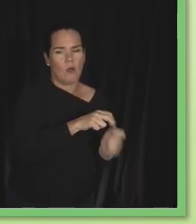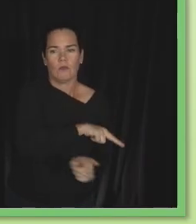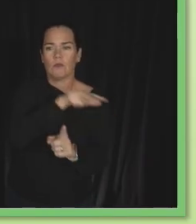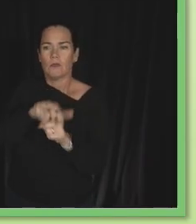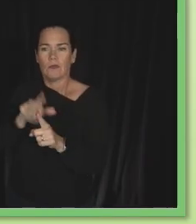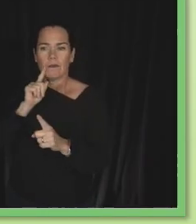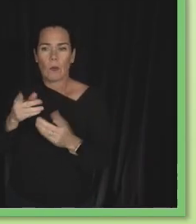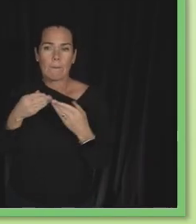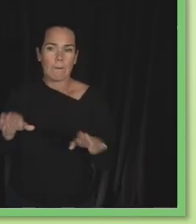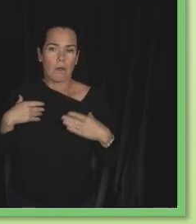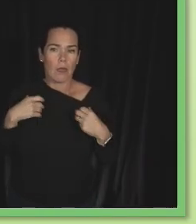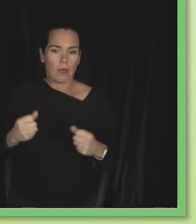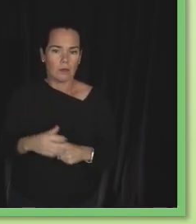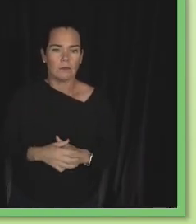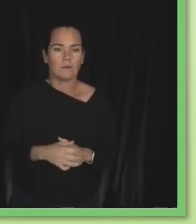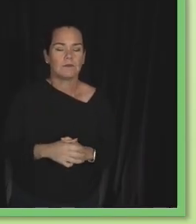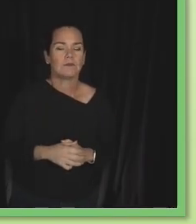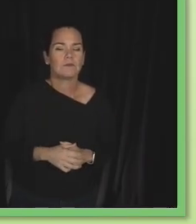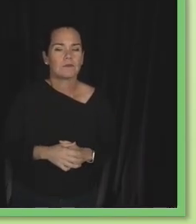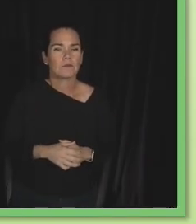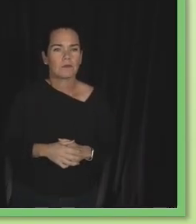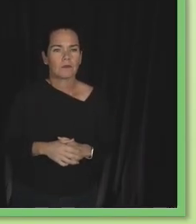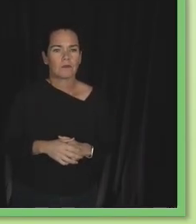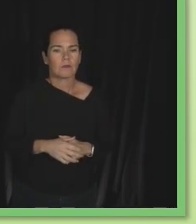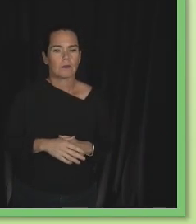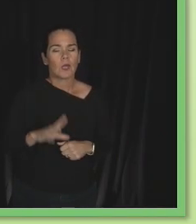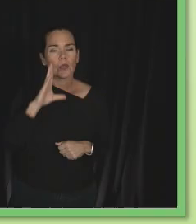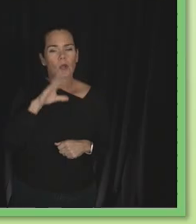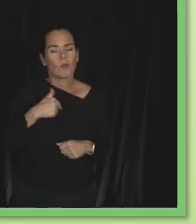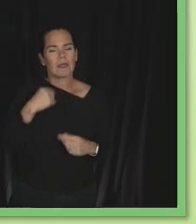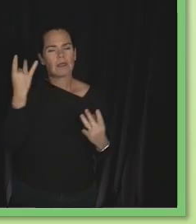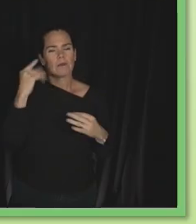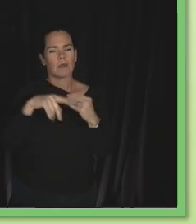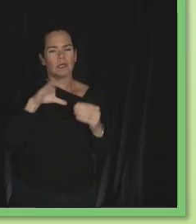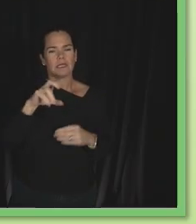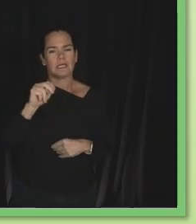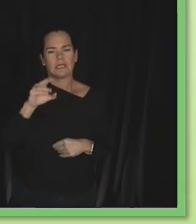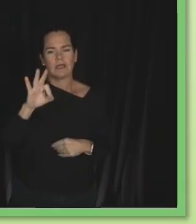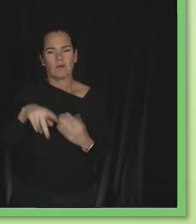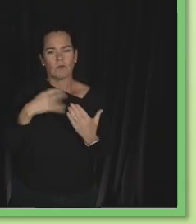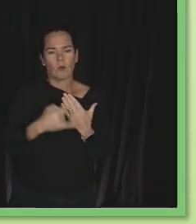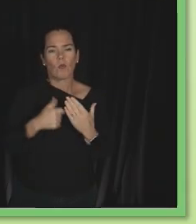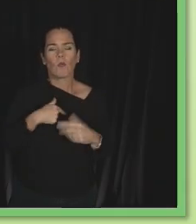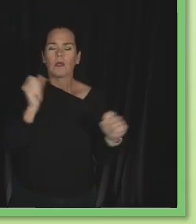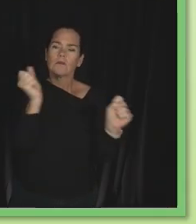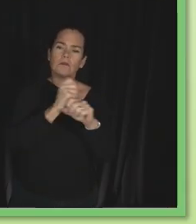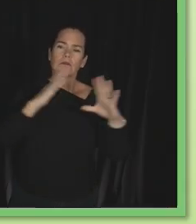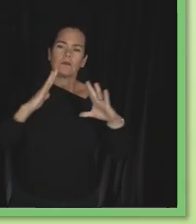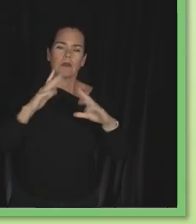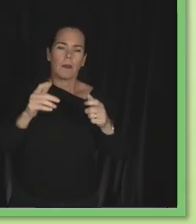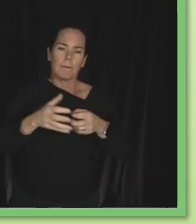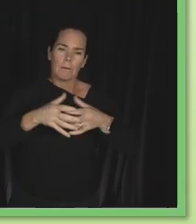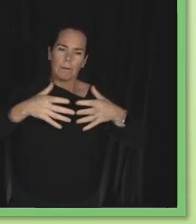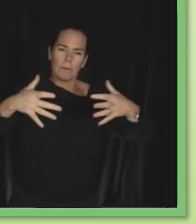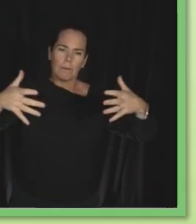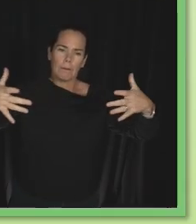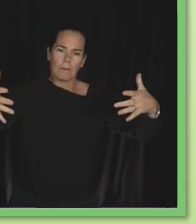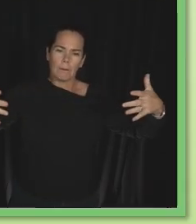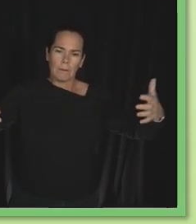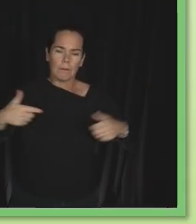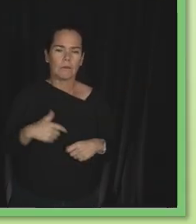we think about CNCF project, we always imagine internet scale companies. At Open Healthcare Network, we are taking the same scale and reliability